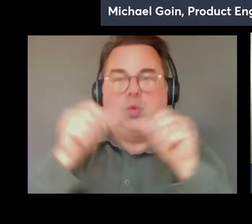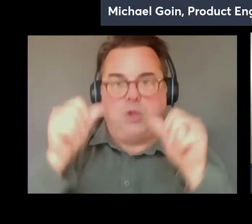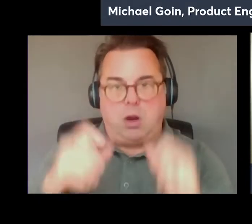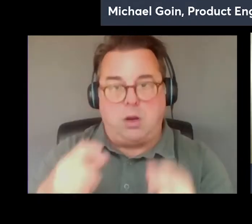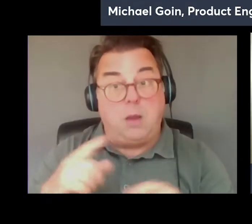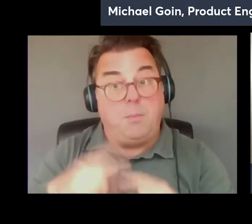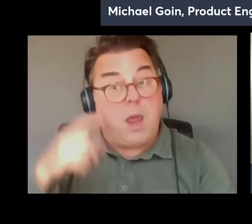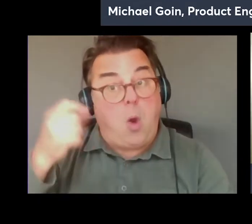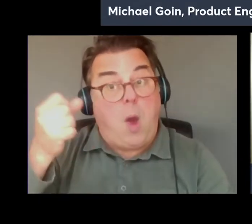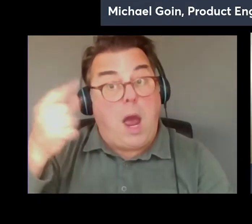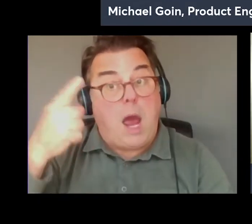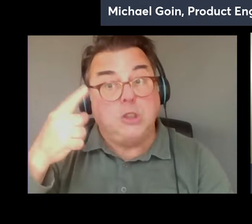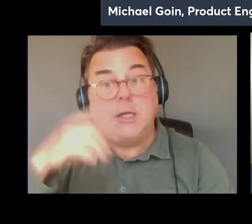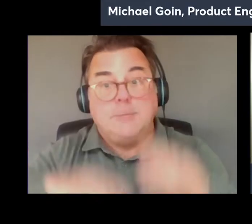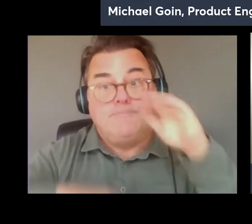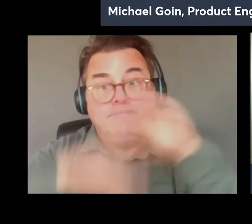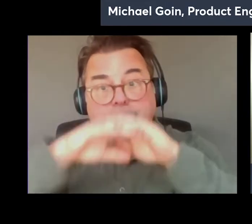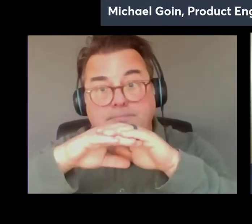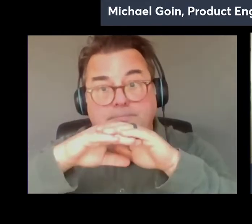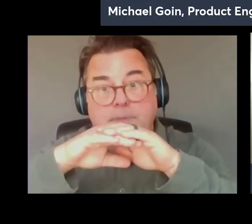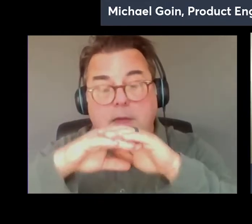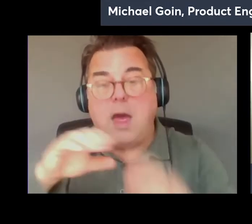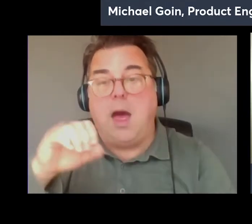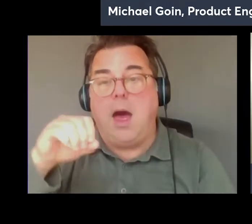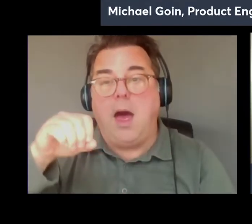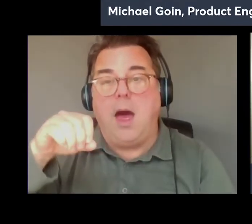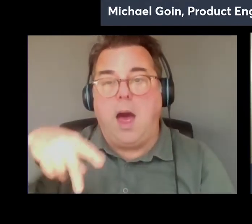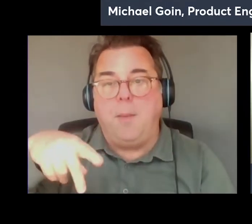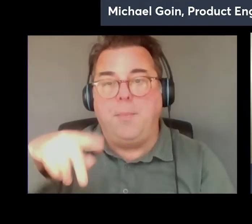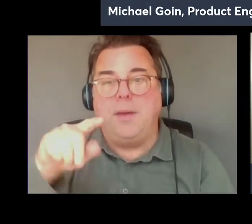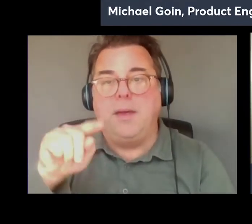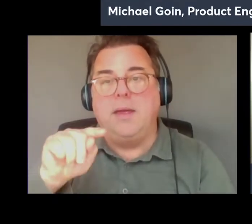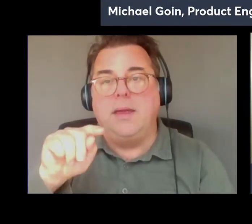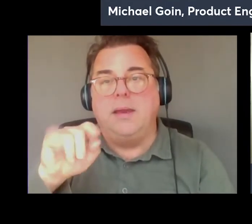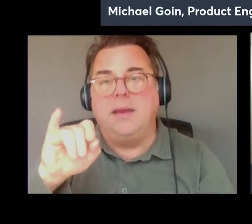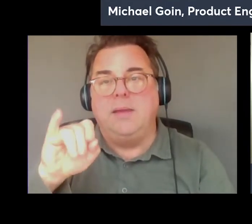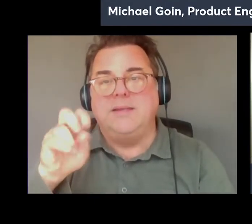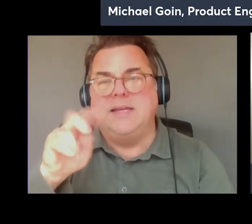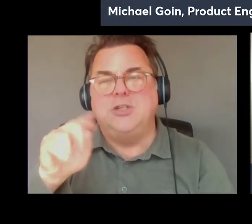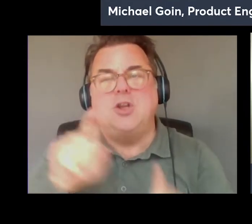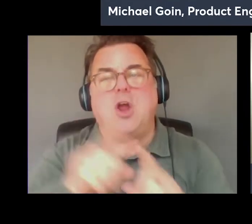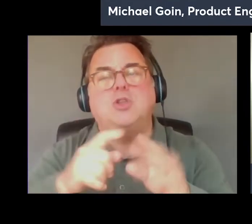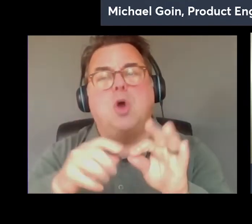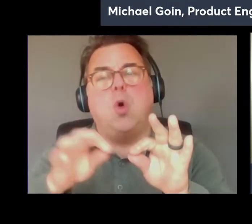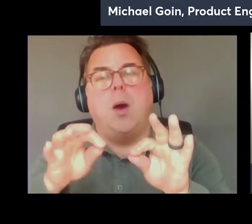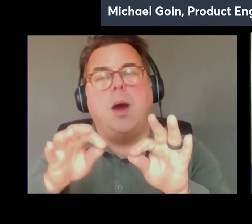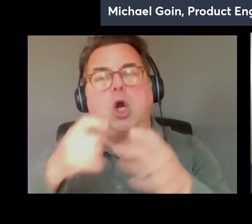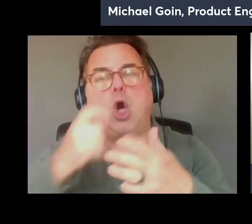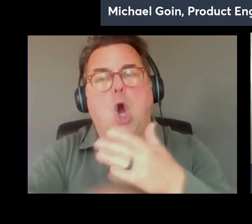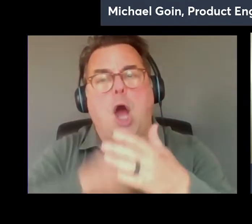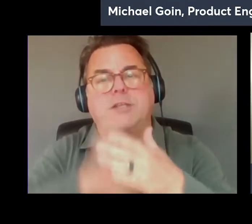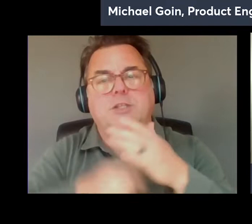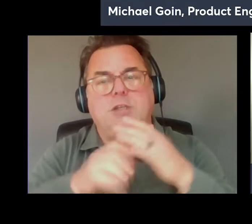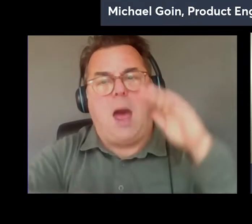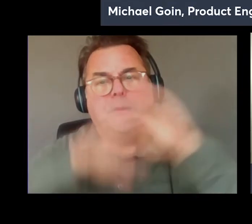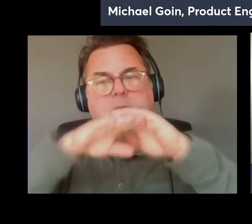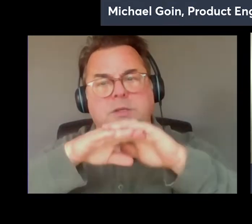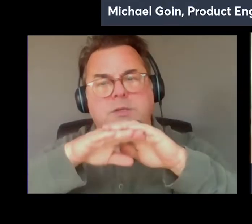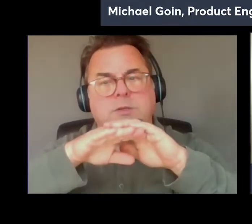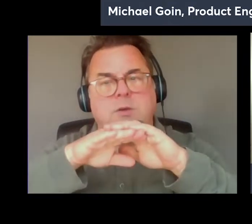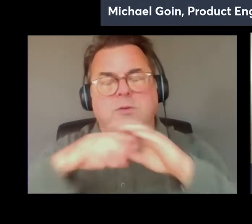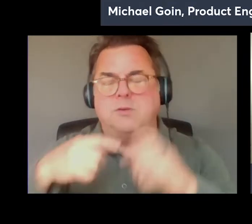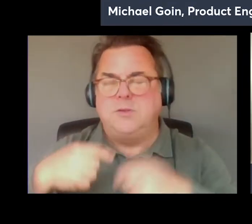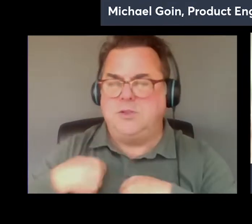is optimization, and I definitely understand cost optimization. And it sounds like, from what you've been telling us so far about Neural Magic, these are